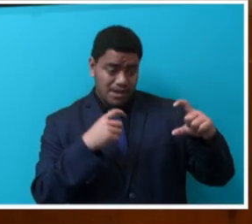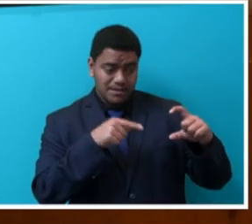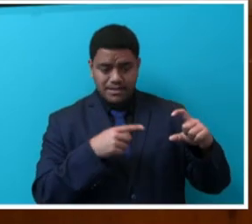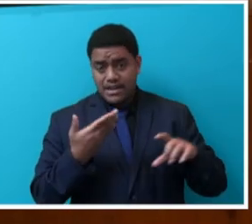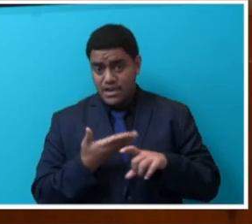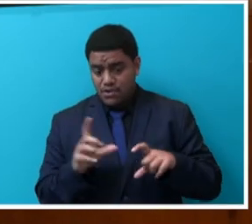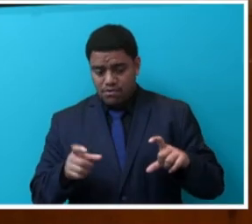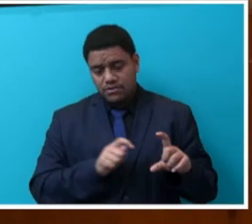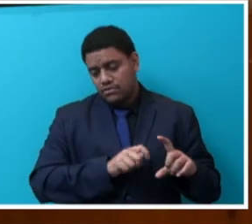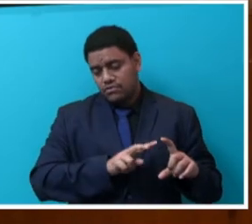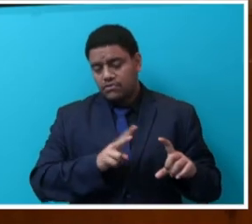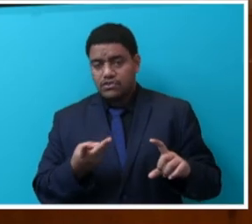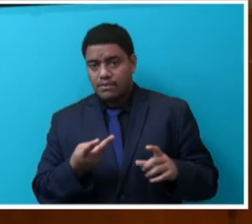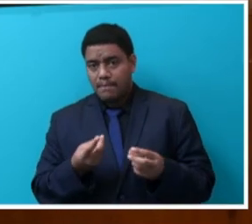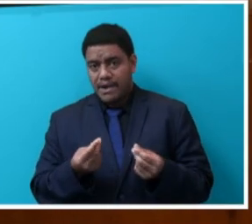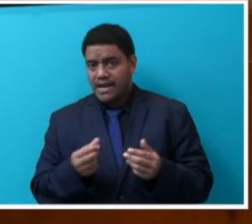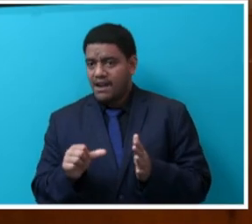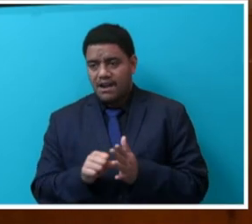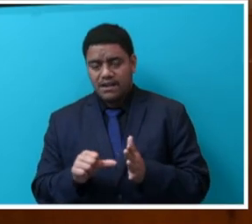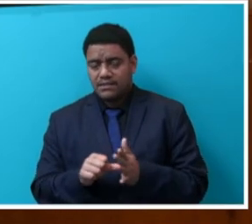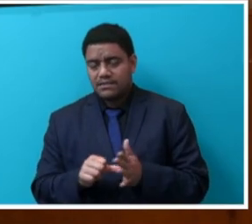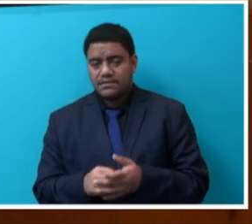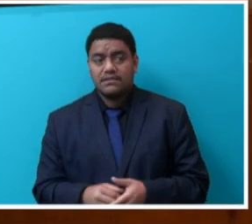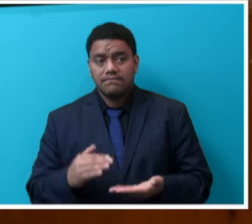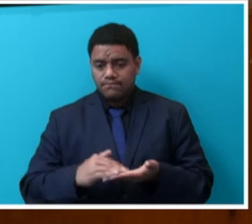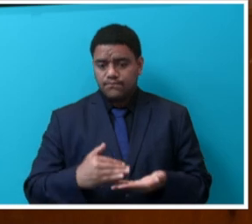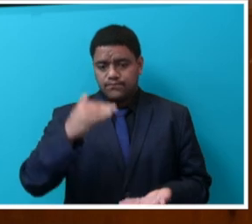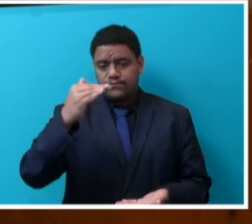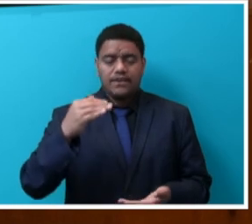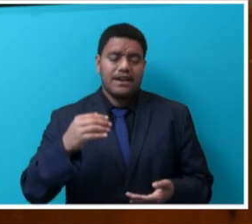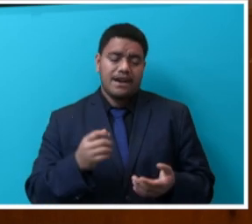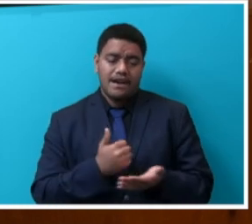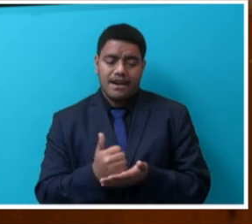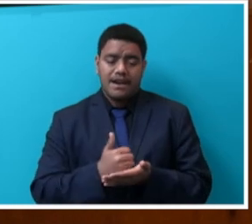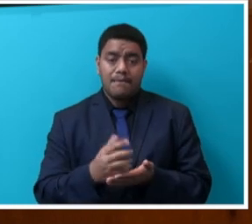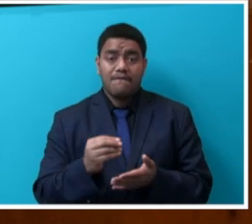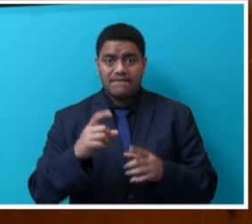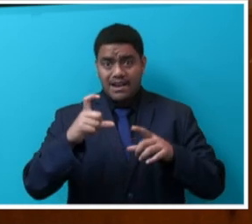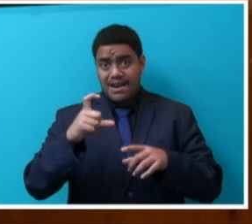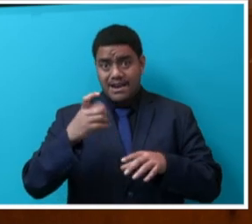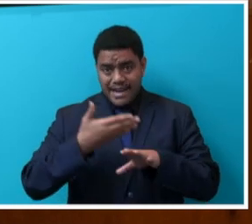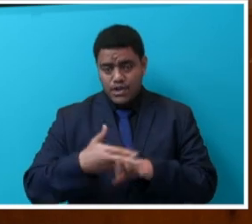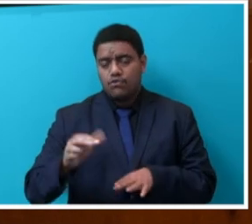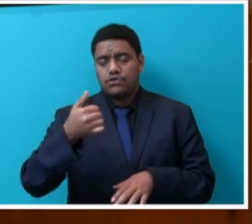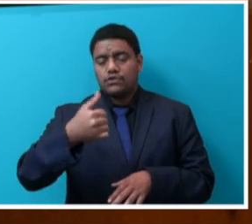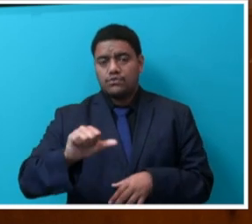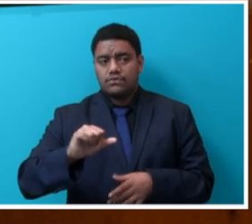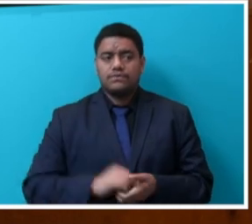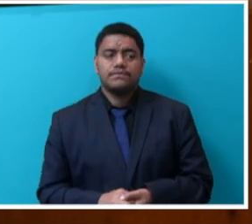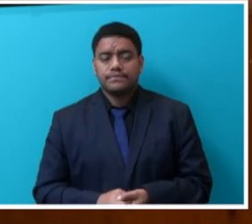Vodafone was promptly instructed to increase the number of card replacement booths and to use community